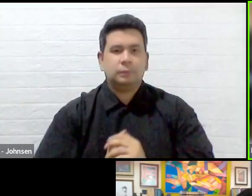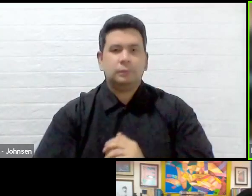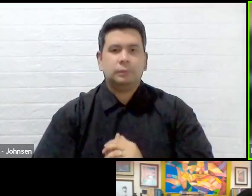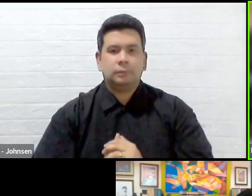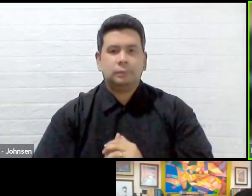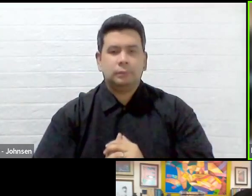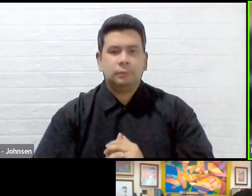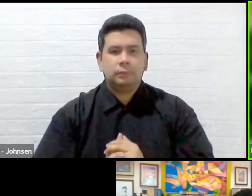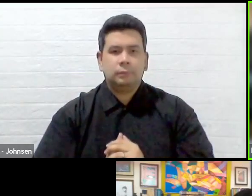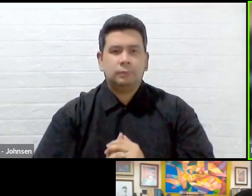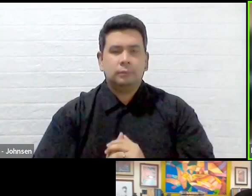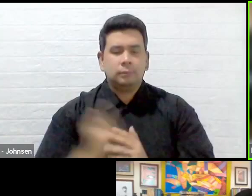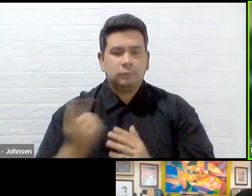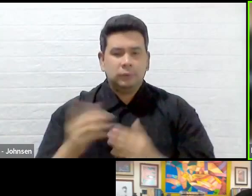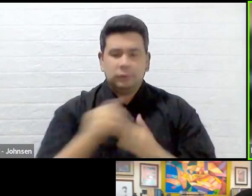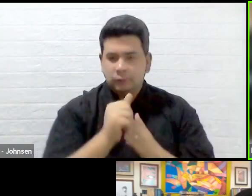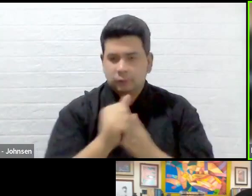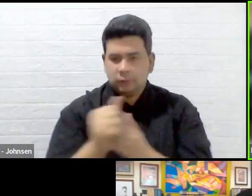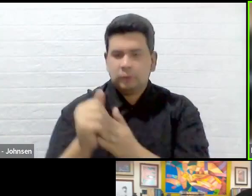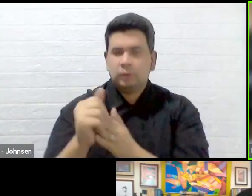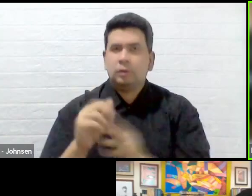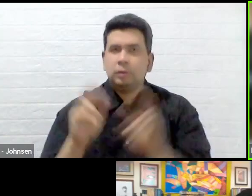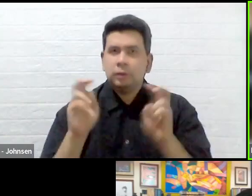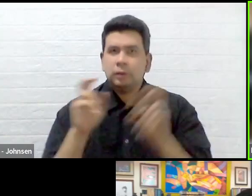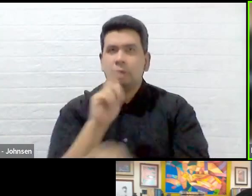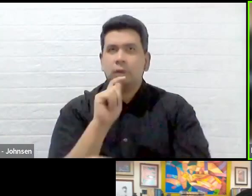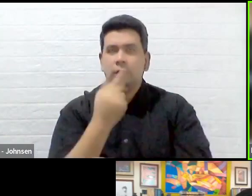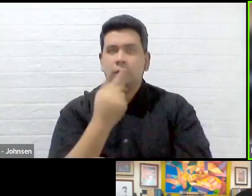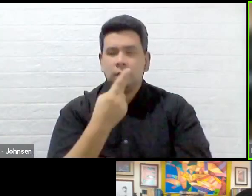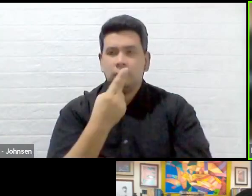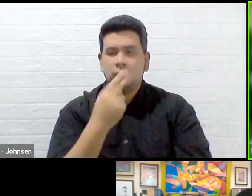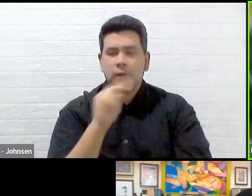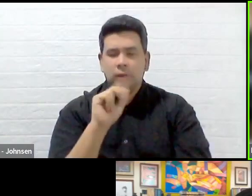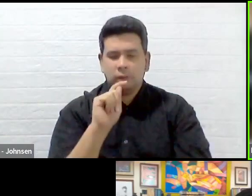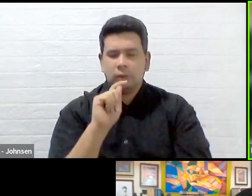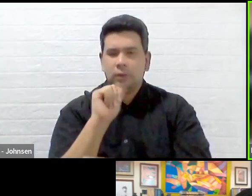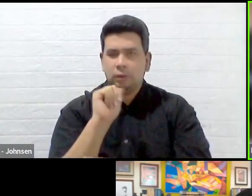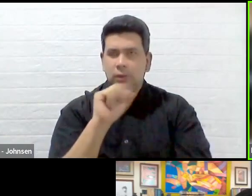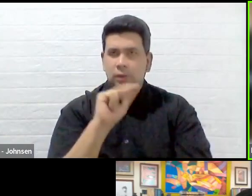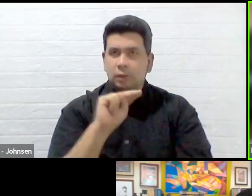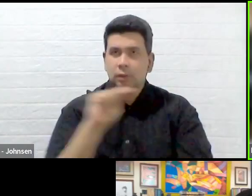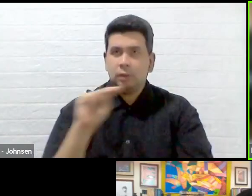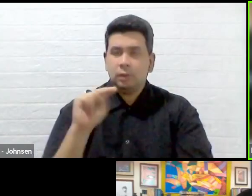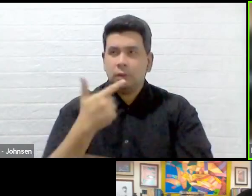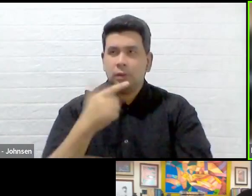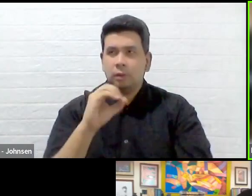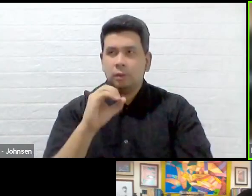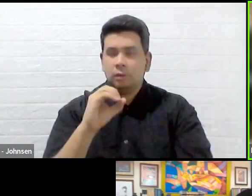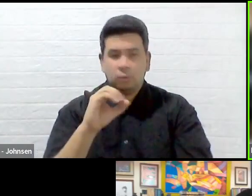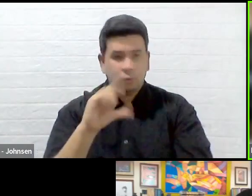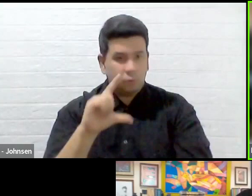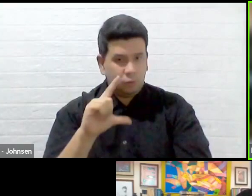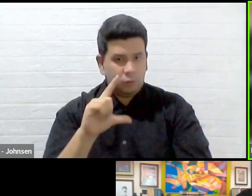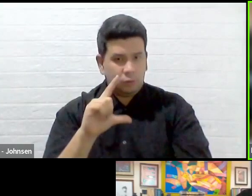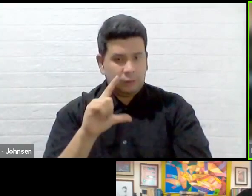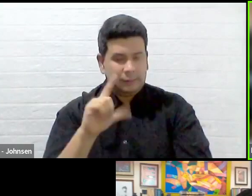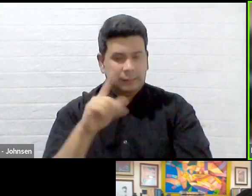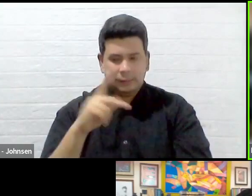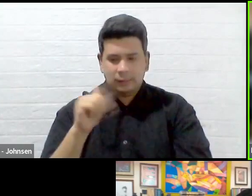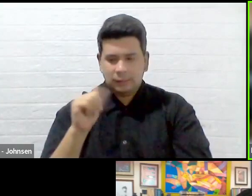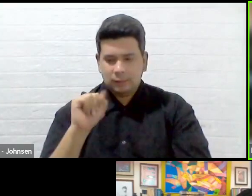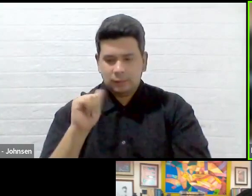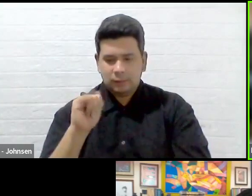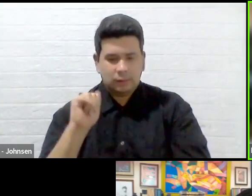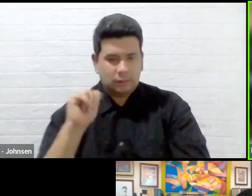lead convener of Tanggol Kasaysayan, an organization of historians, researchers, and professors of history campaigning